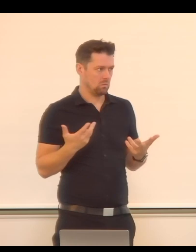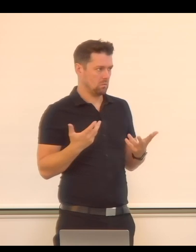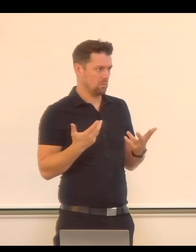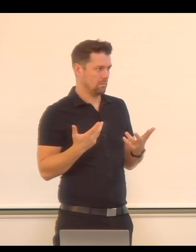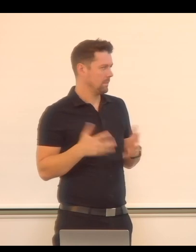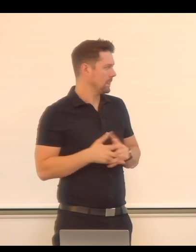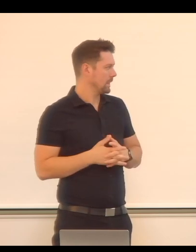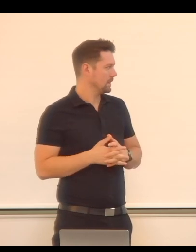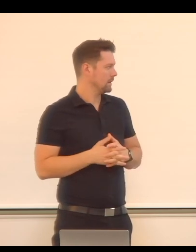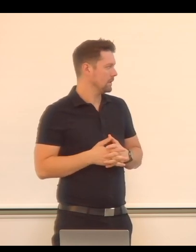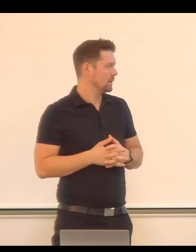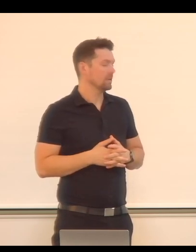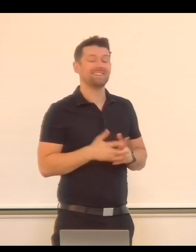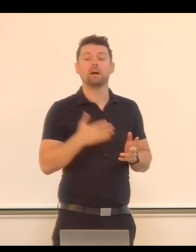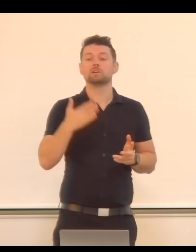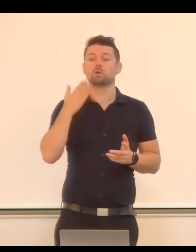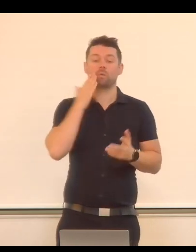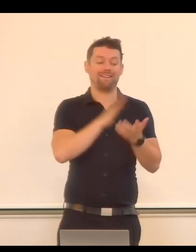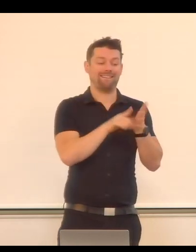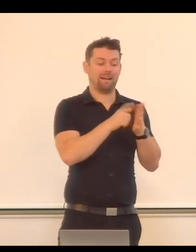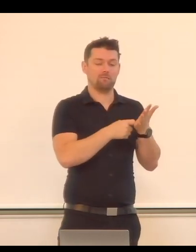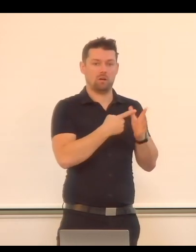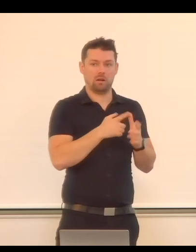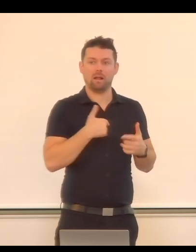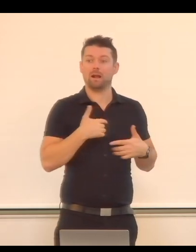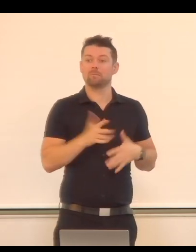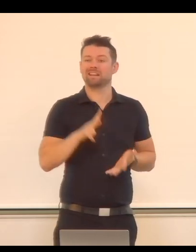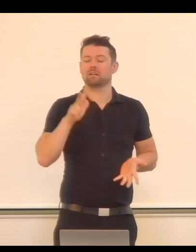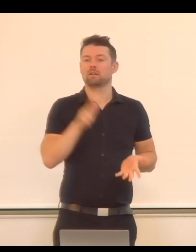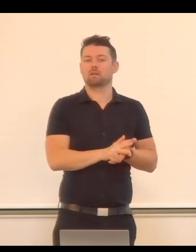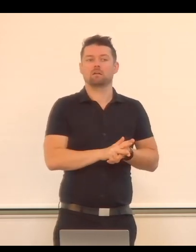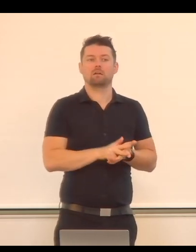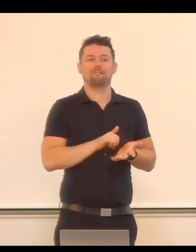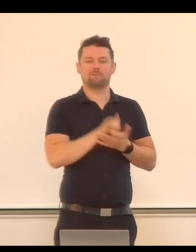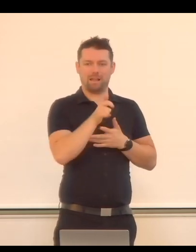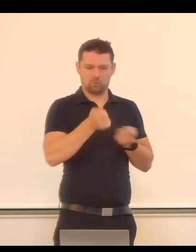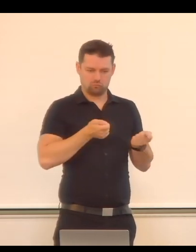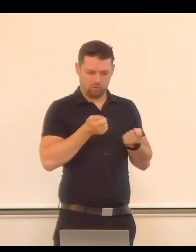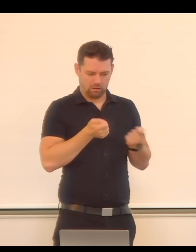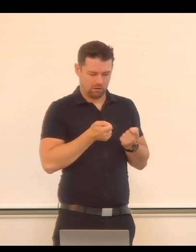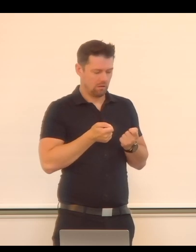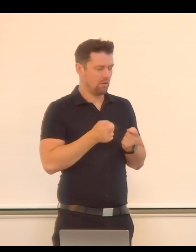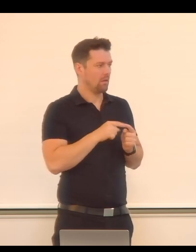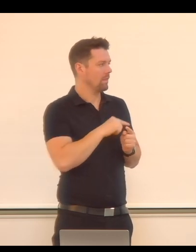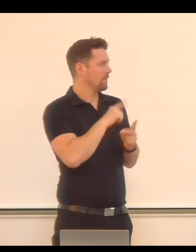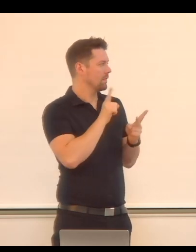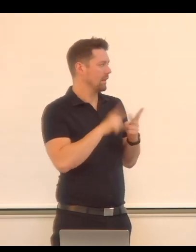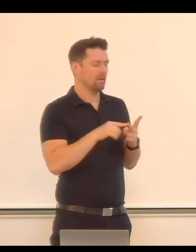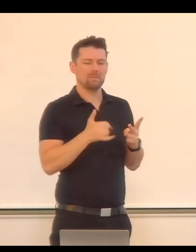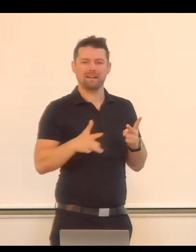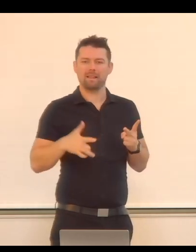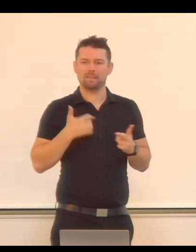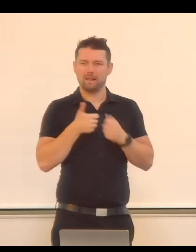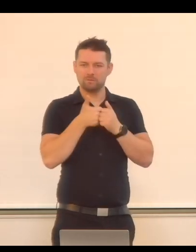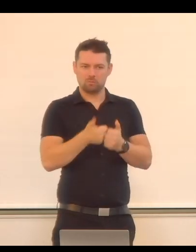controller at NASA. Yeah, by the time I did HERA, I had been a certified flight controller. Then I had gone and done life support systems